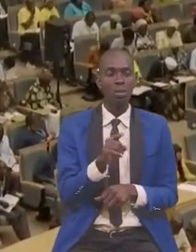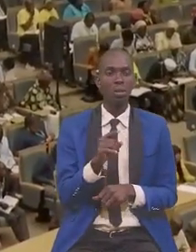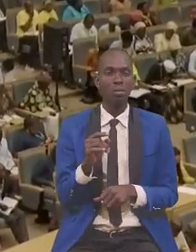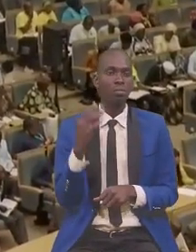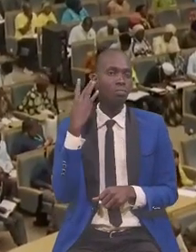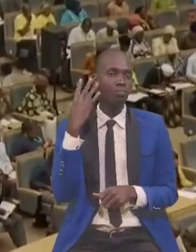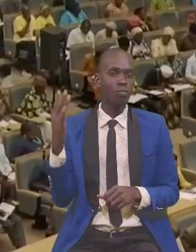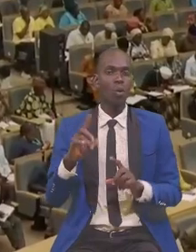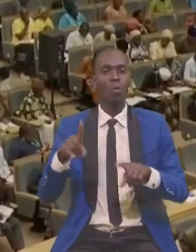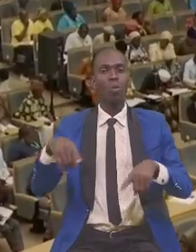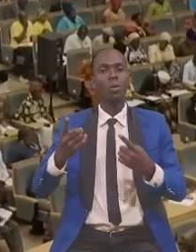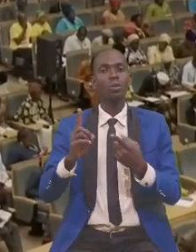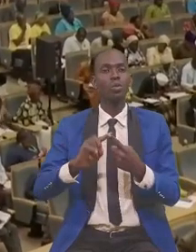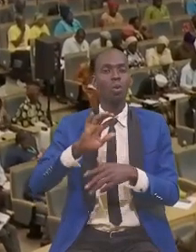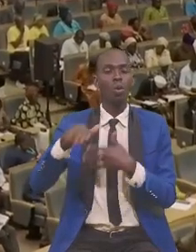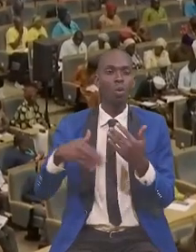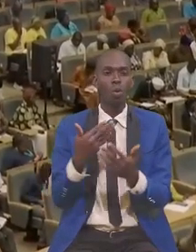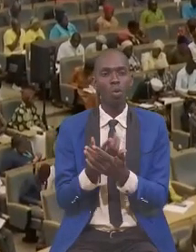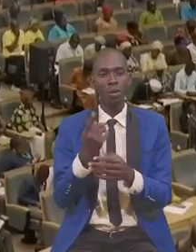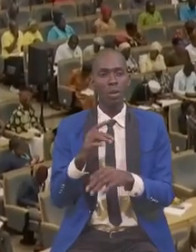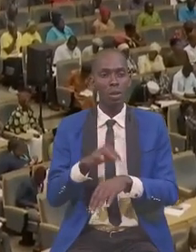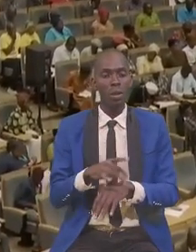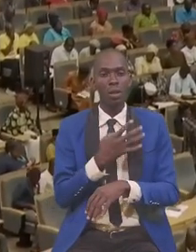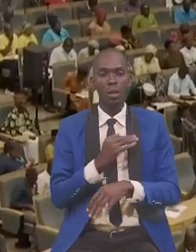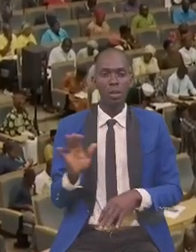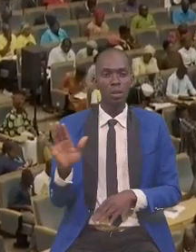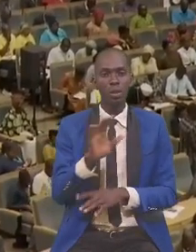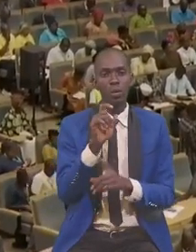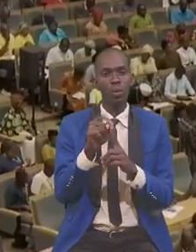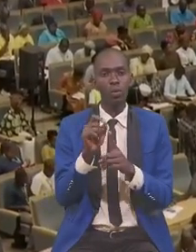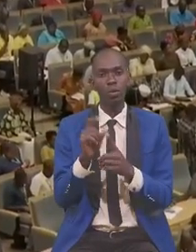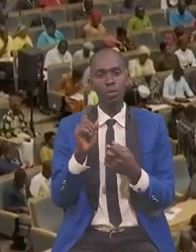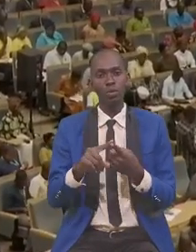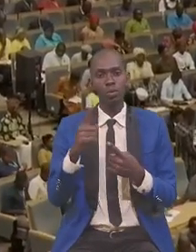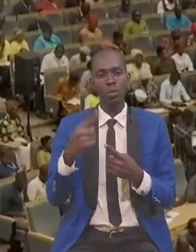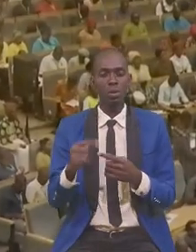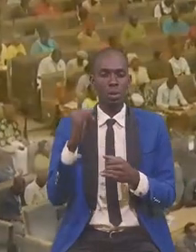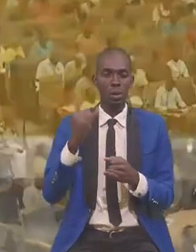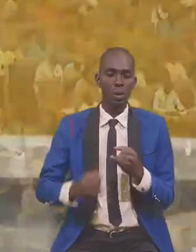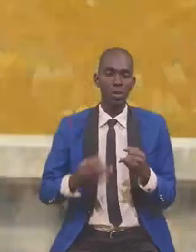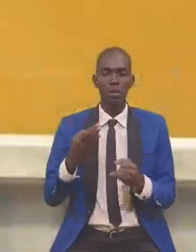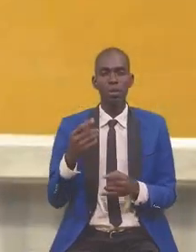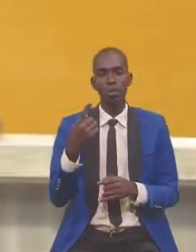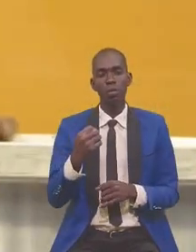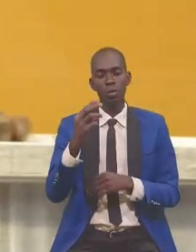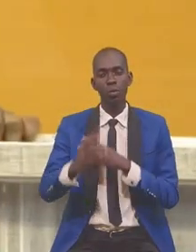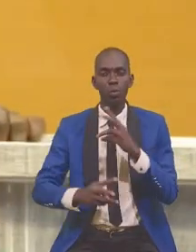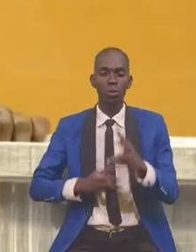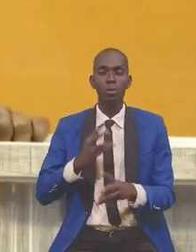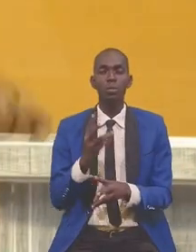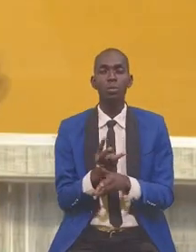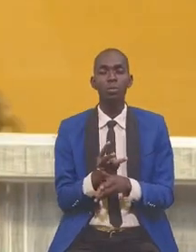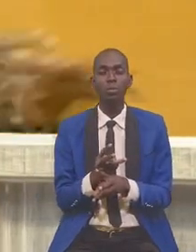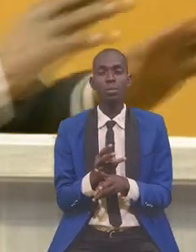went into all the earth, and their words unto the ends of the